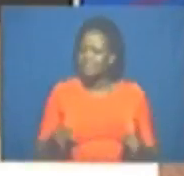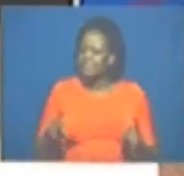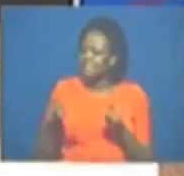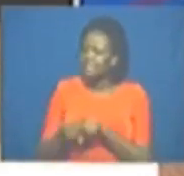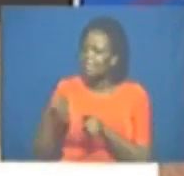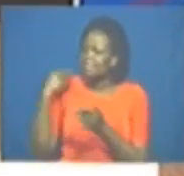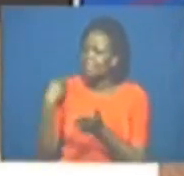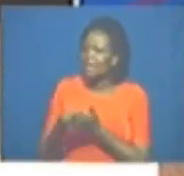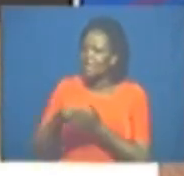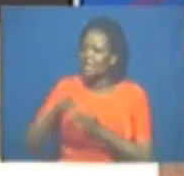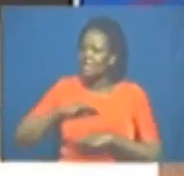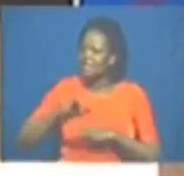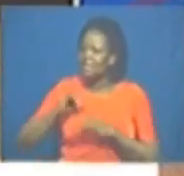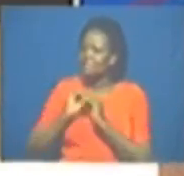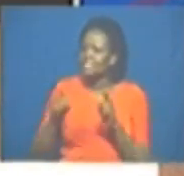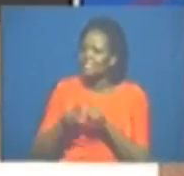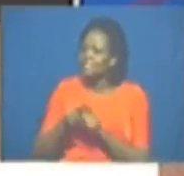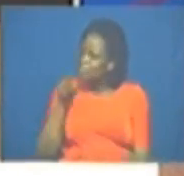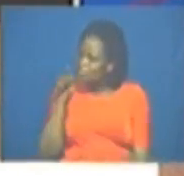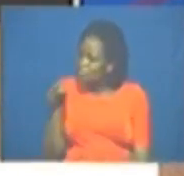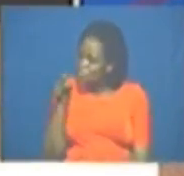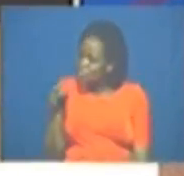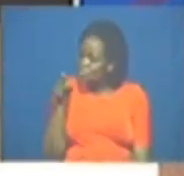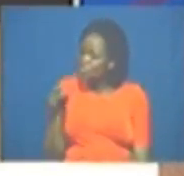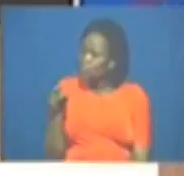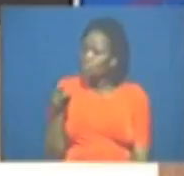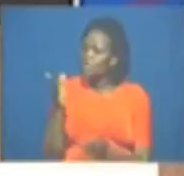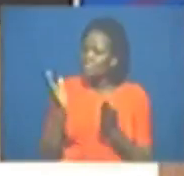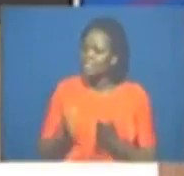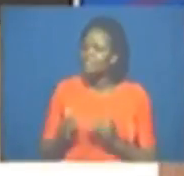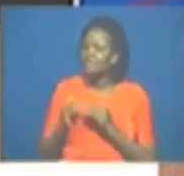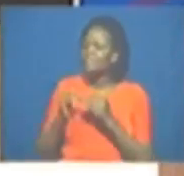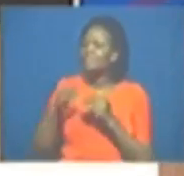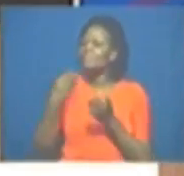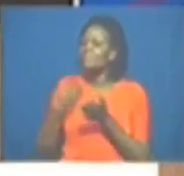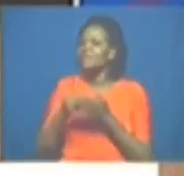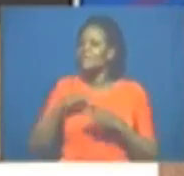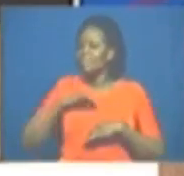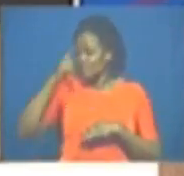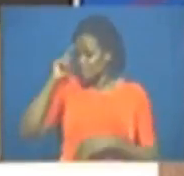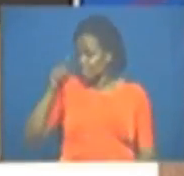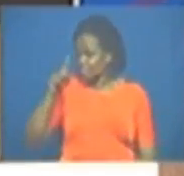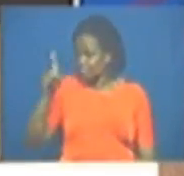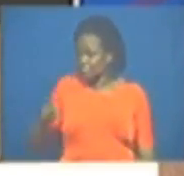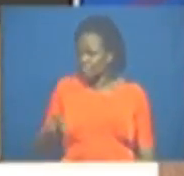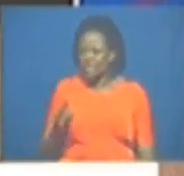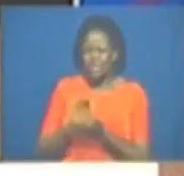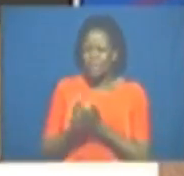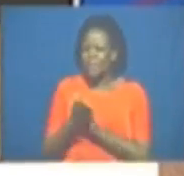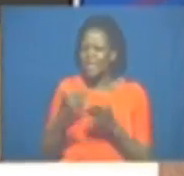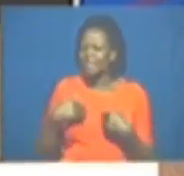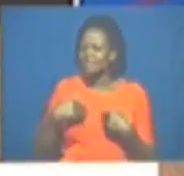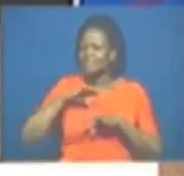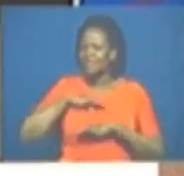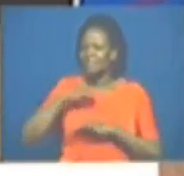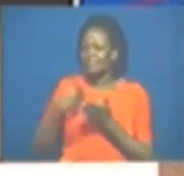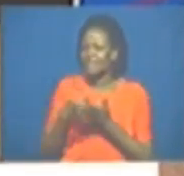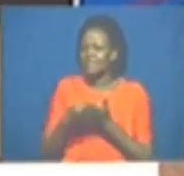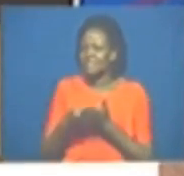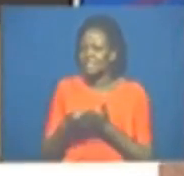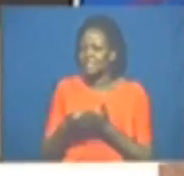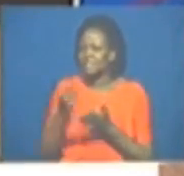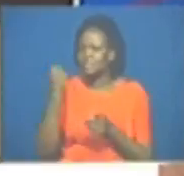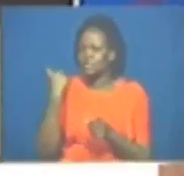is government-owned. Even you at your personal level, Rose, is money ever enough? So nobody has enough money. What you do